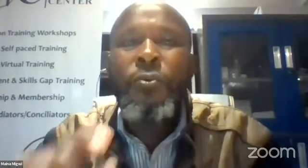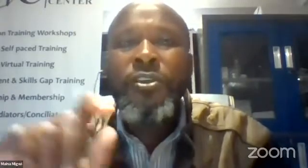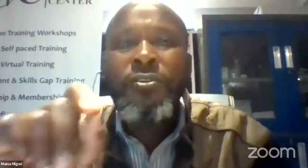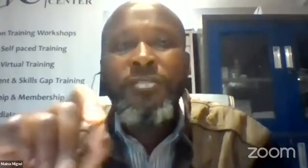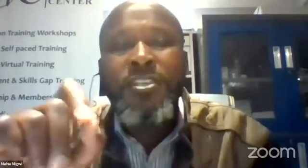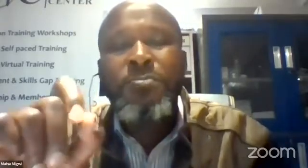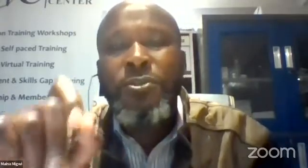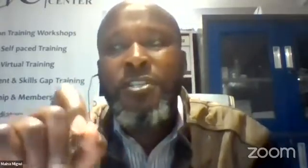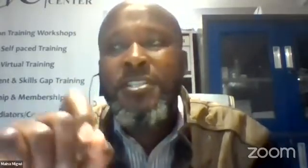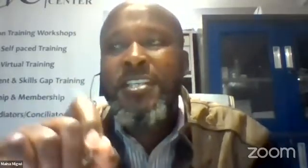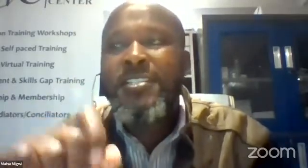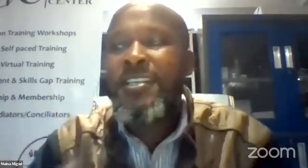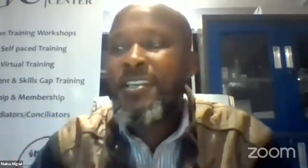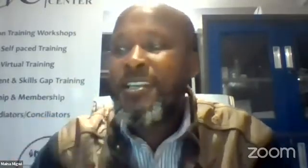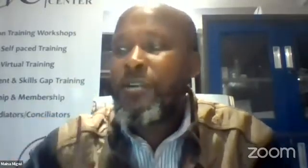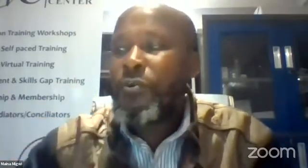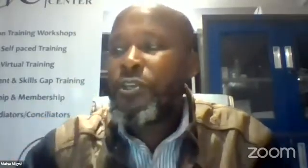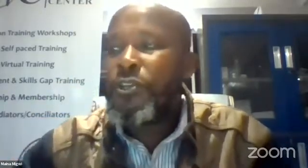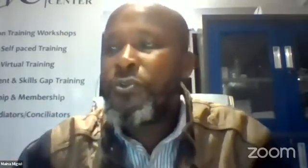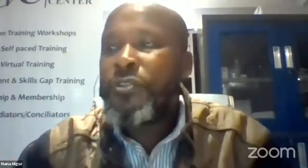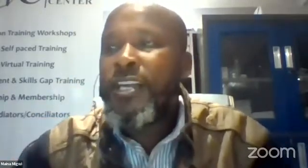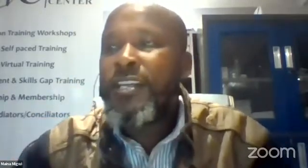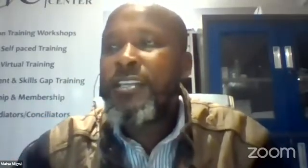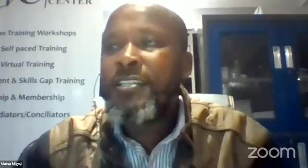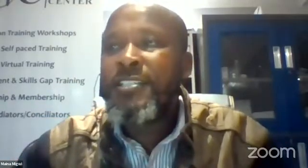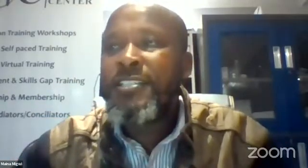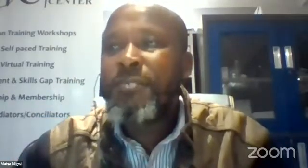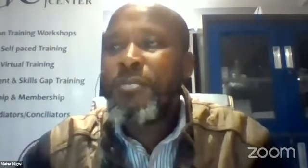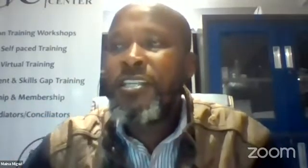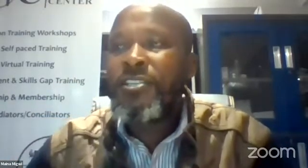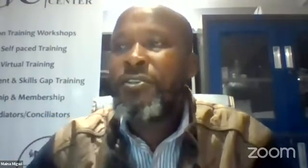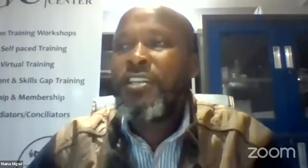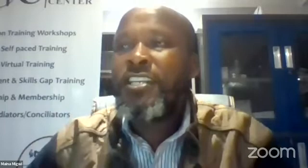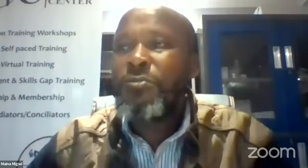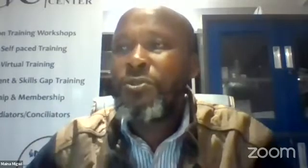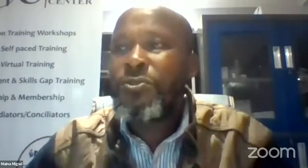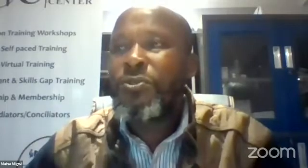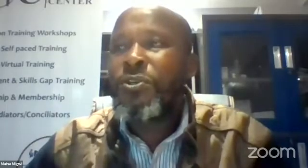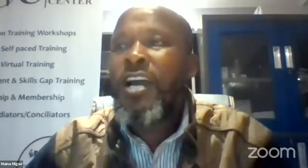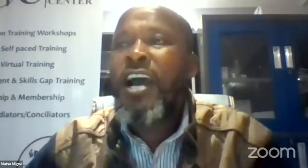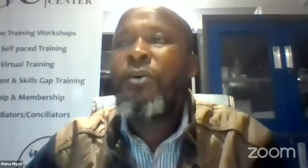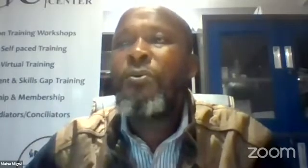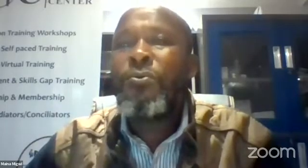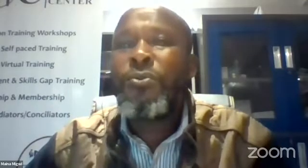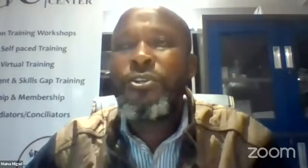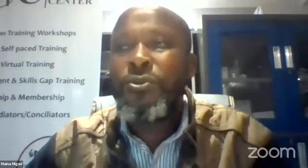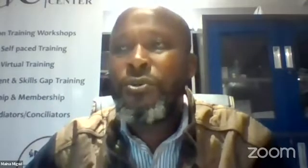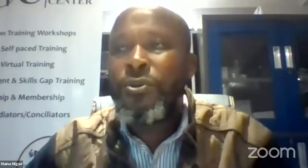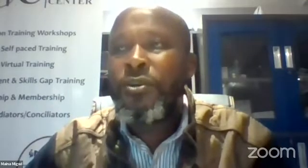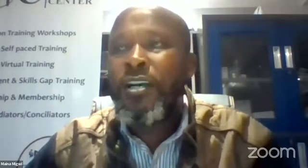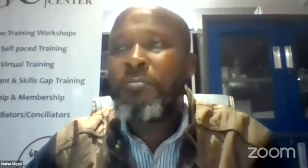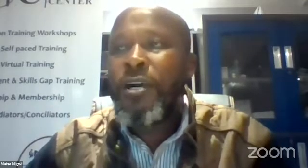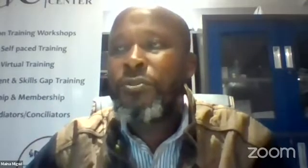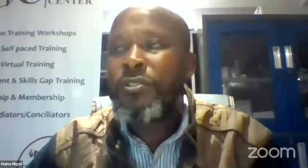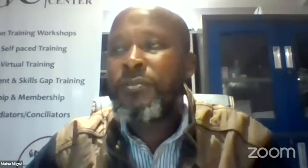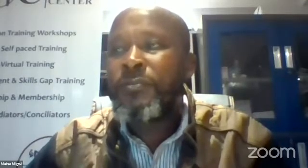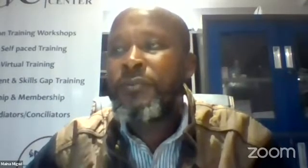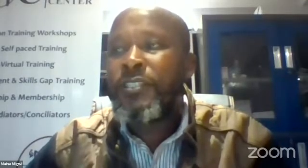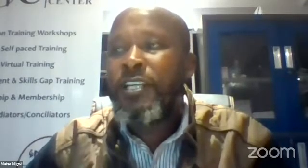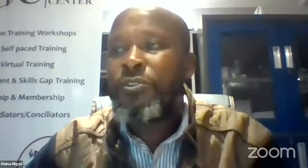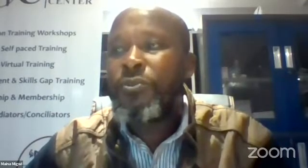now, which of these processes would you then submit your dispute, or how would you go